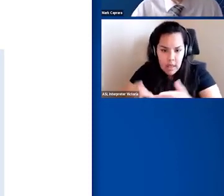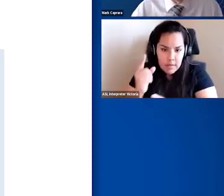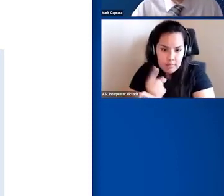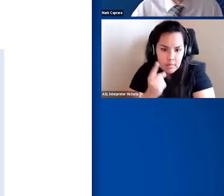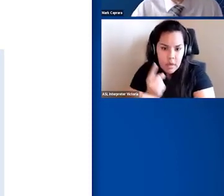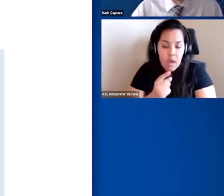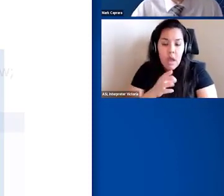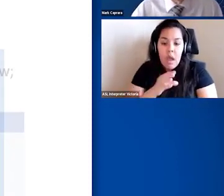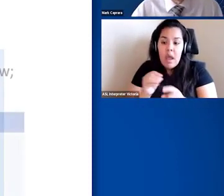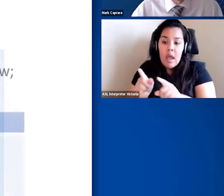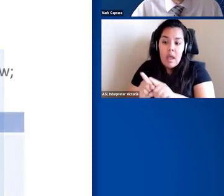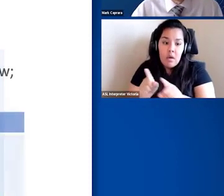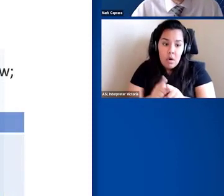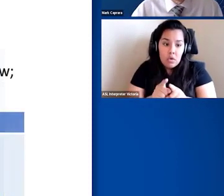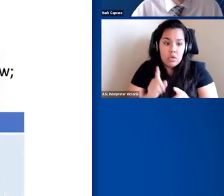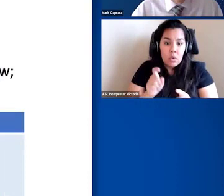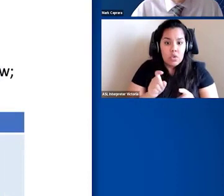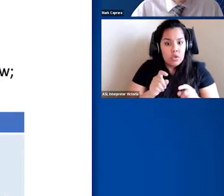to easier reviewer training.